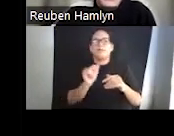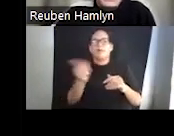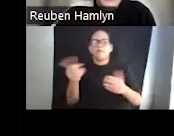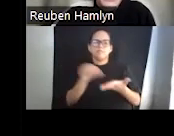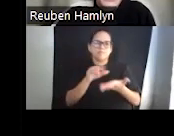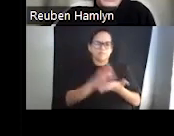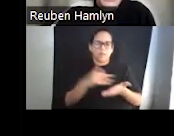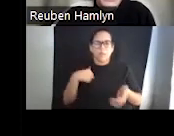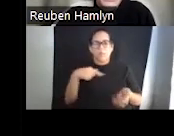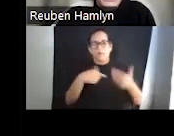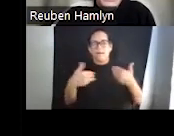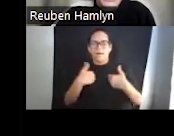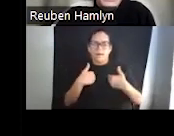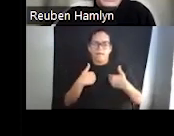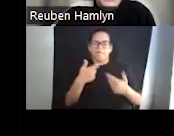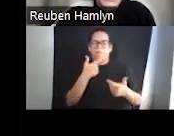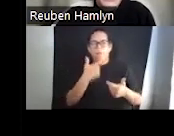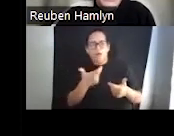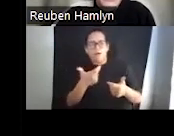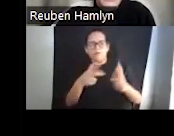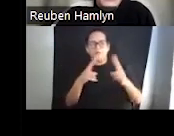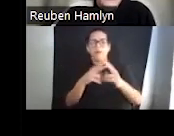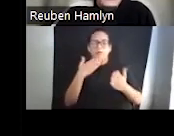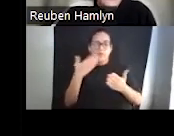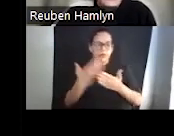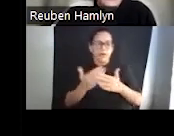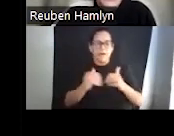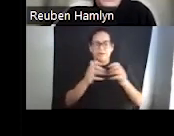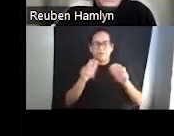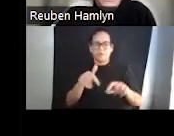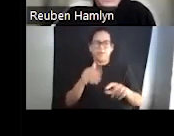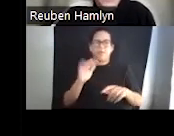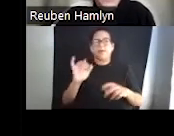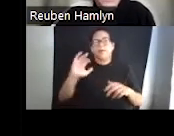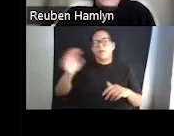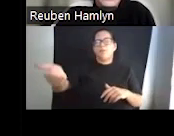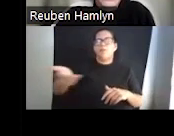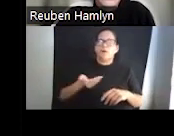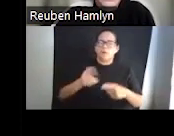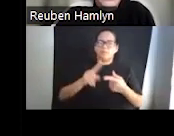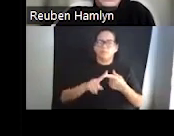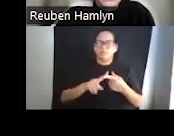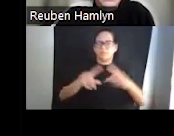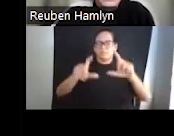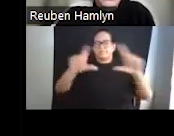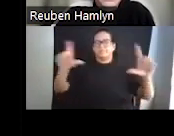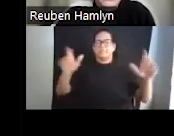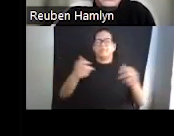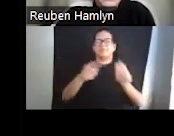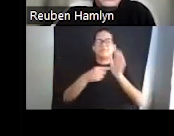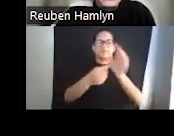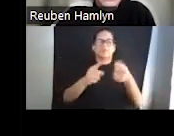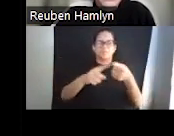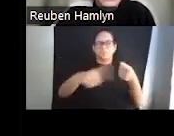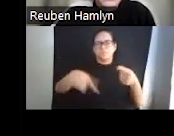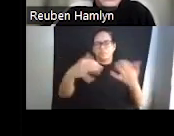that we have watched that is very good, how they do this, is Welcome to Chechnya, how they signal to the audience the use of